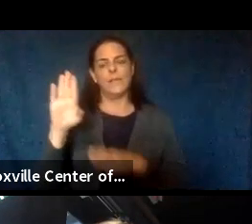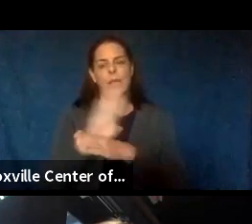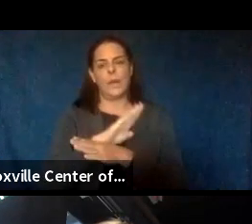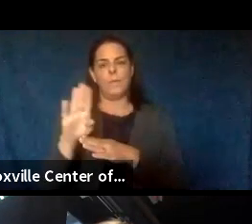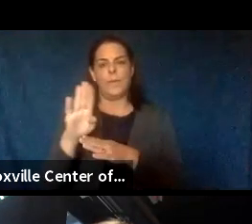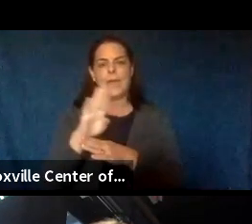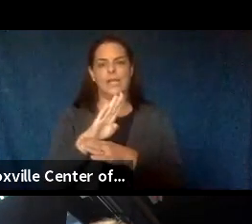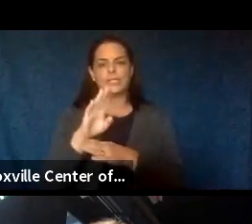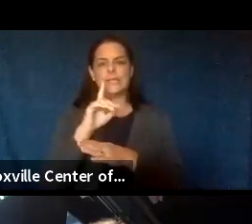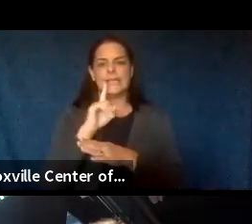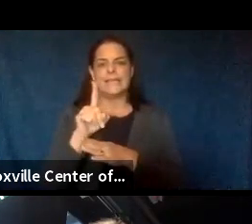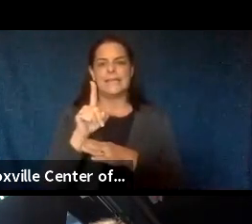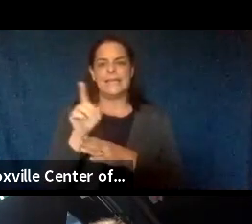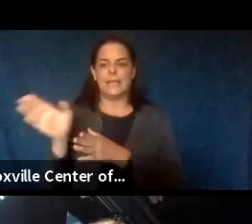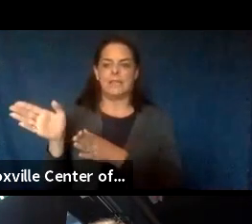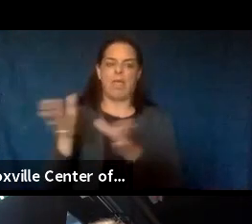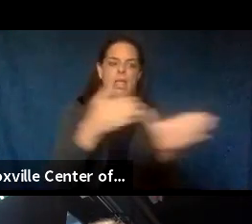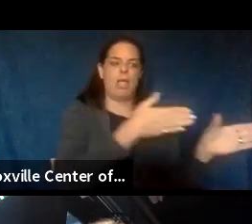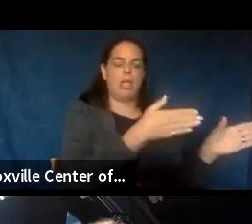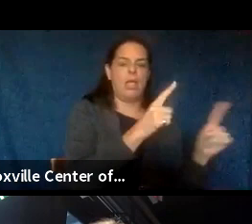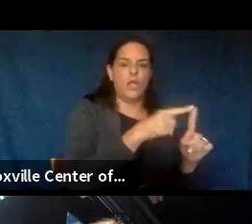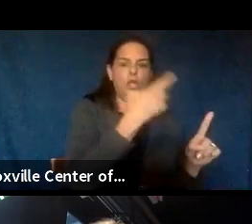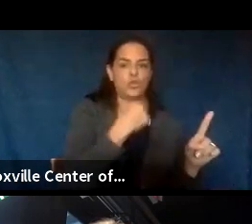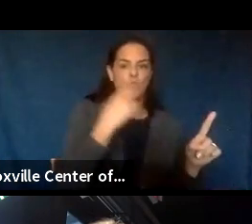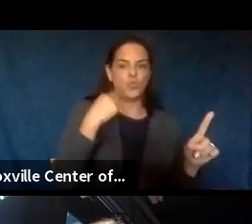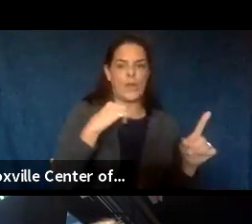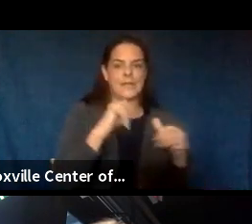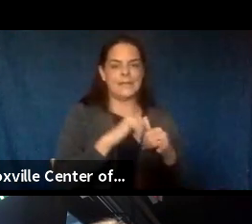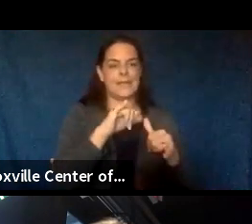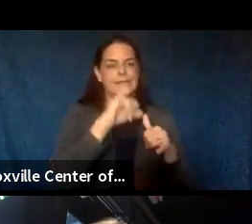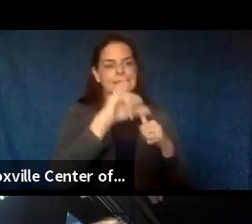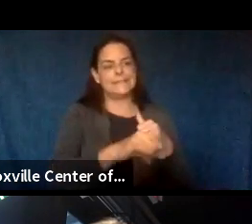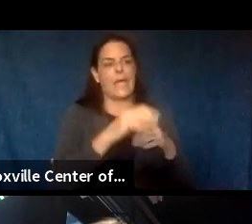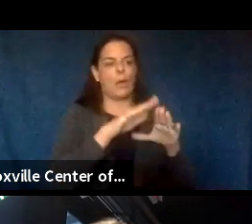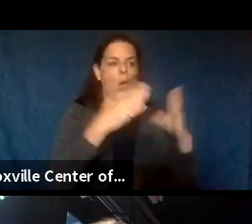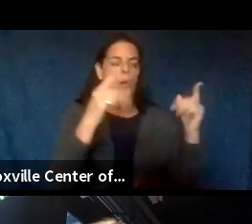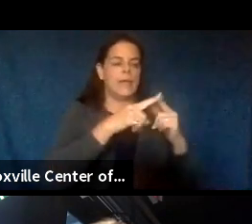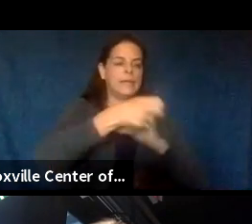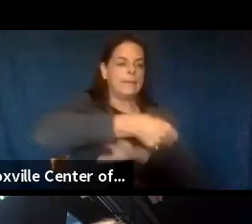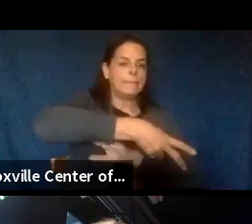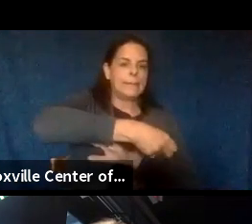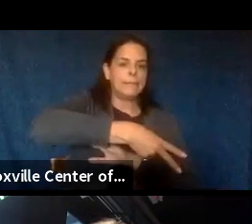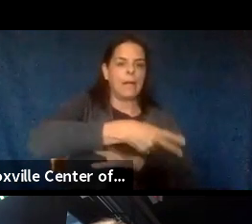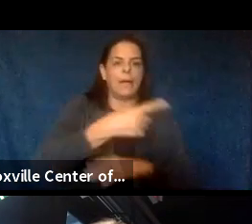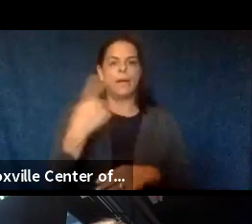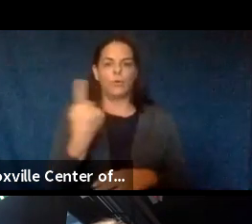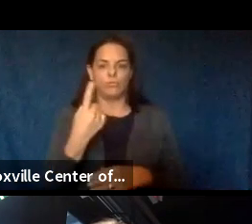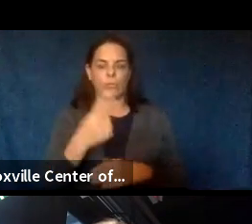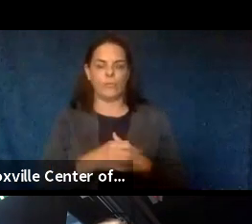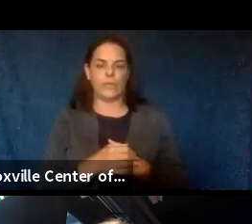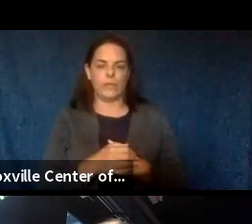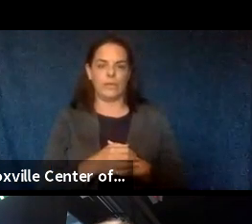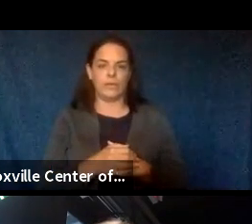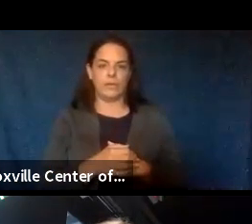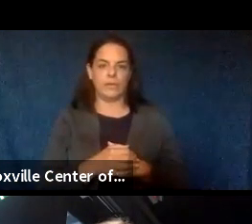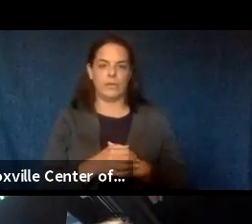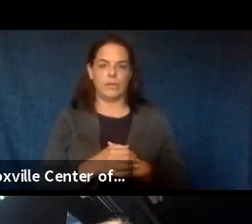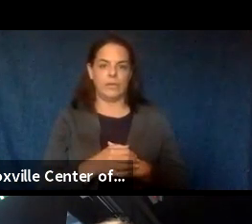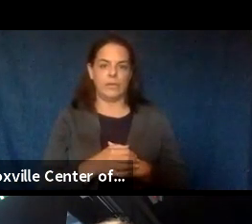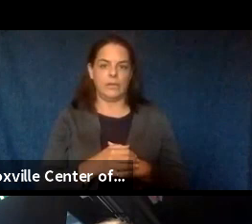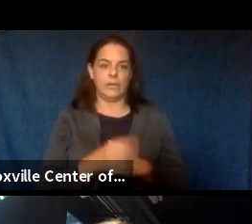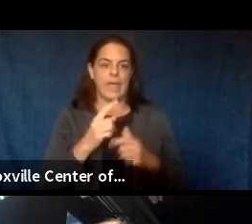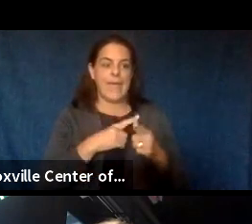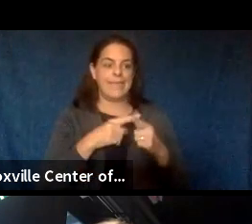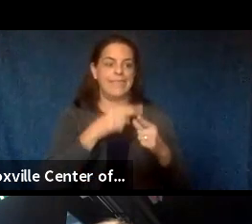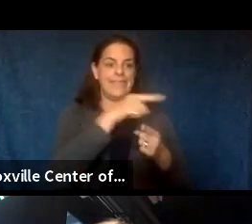being diverted to restaurants that were open, say, until midnight or so forth, and turned into de facto